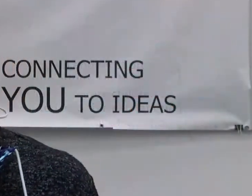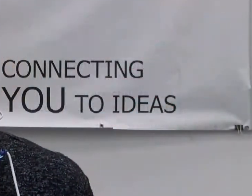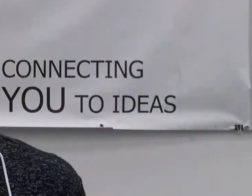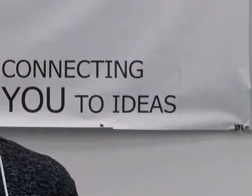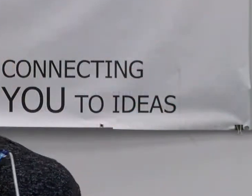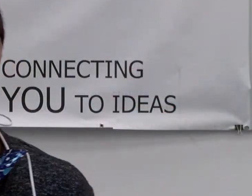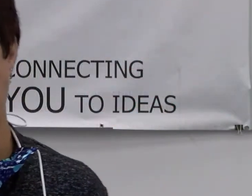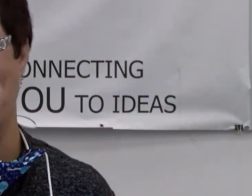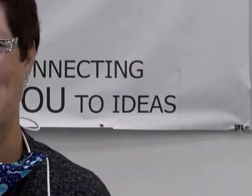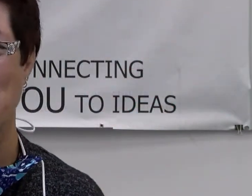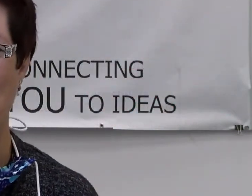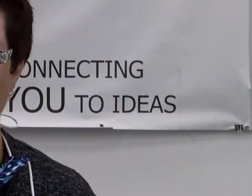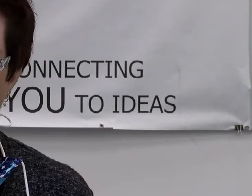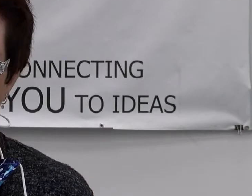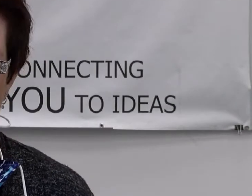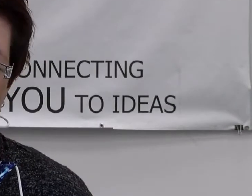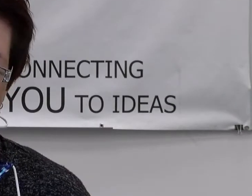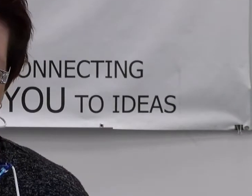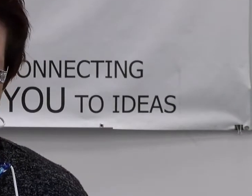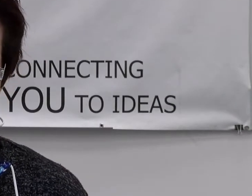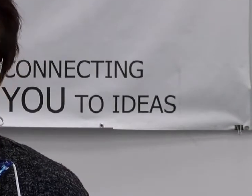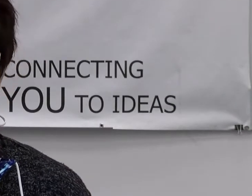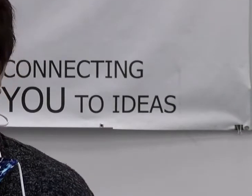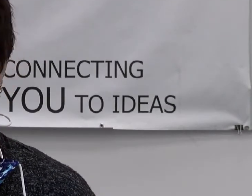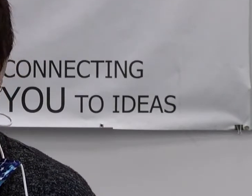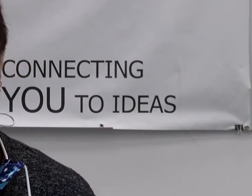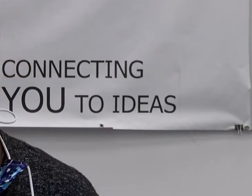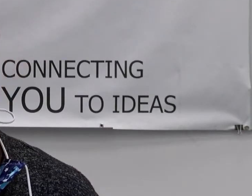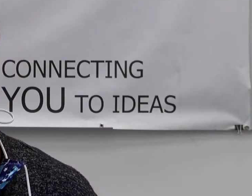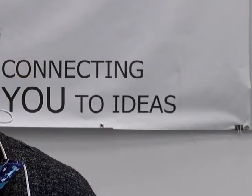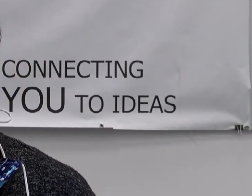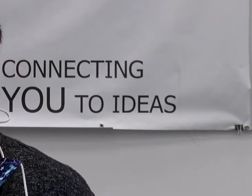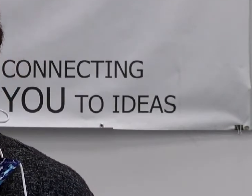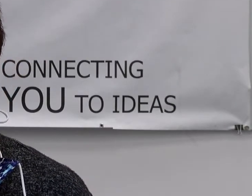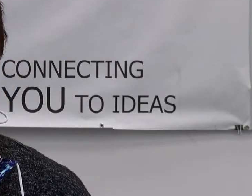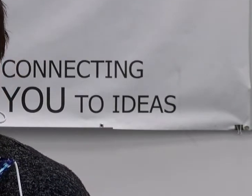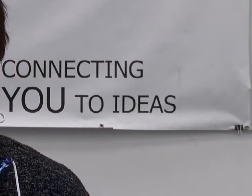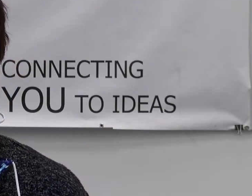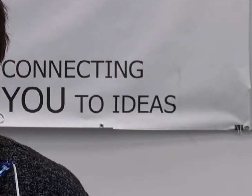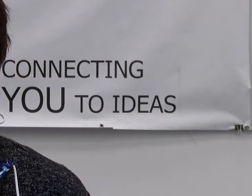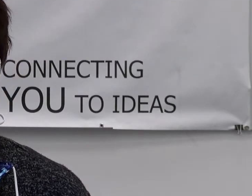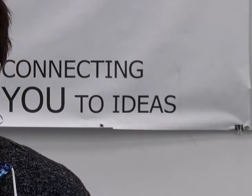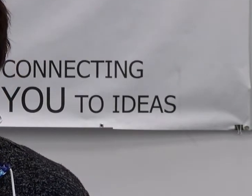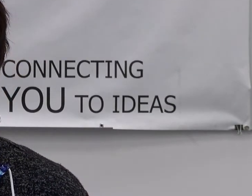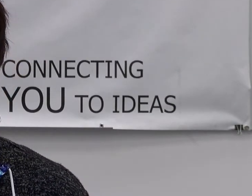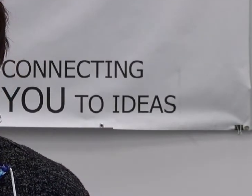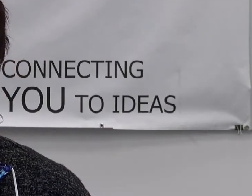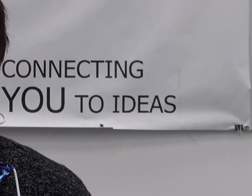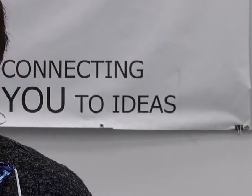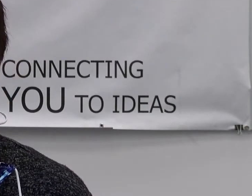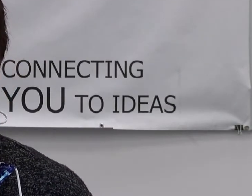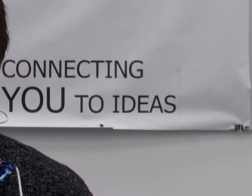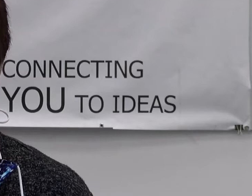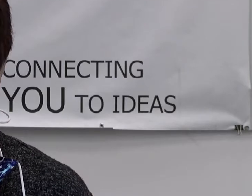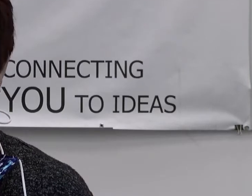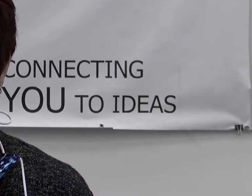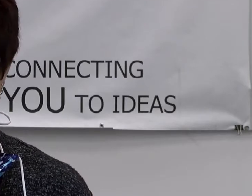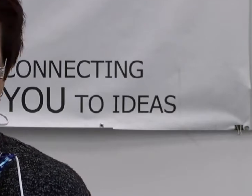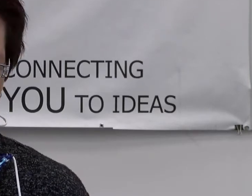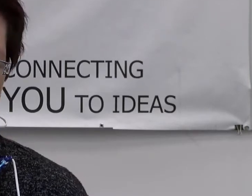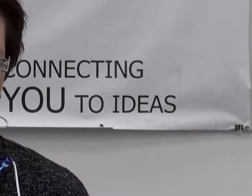Hi, everybody. Welcome to Word on the Street. We're so happy you're here. We've got two guests